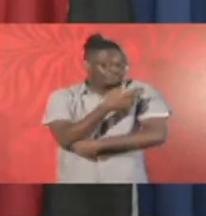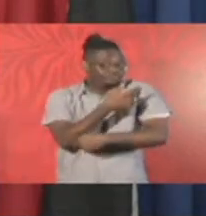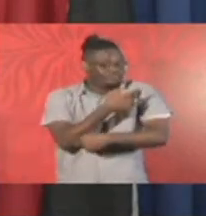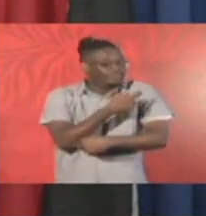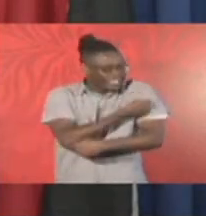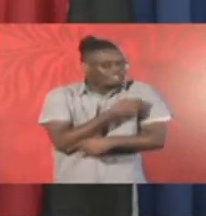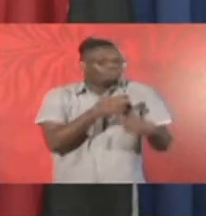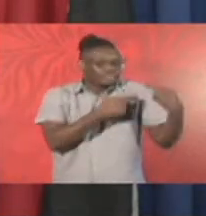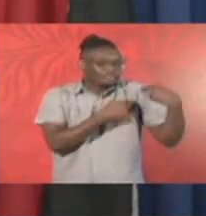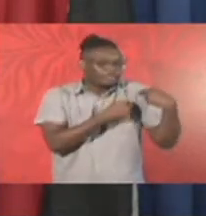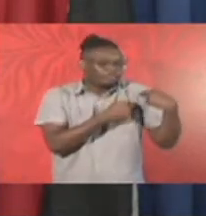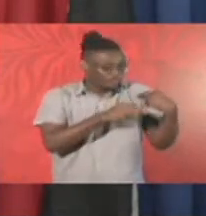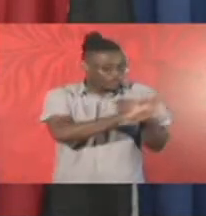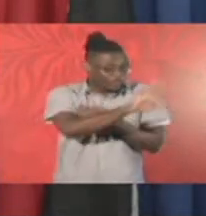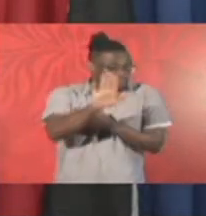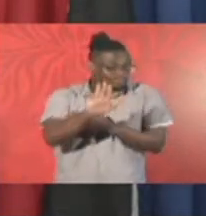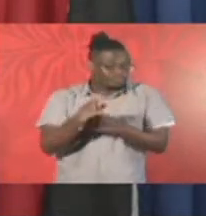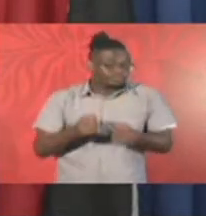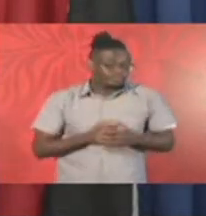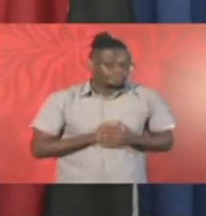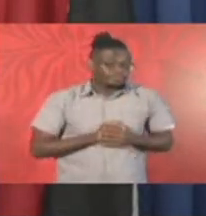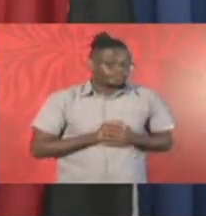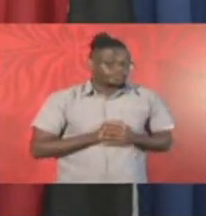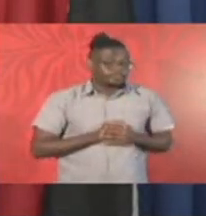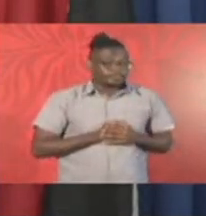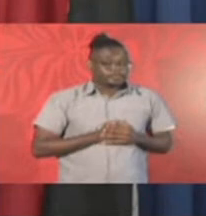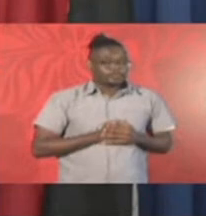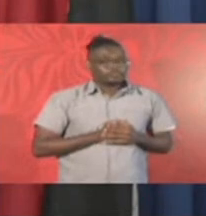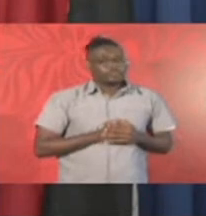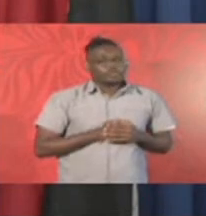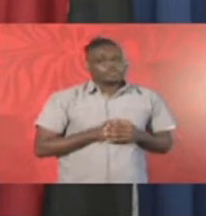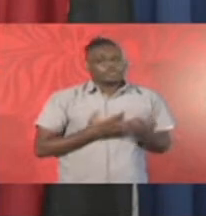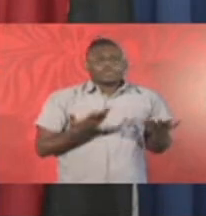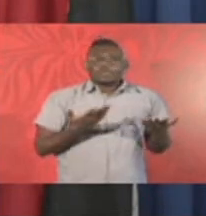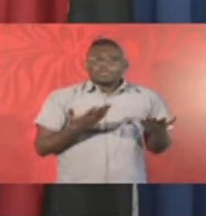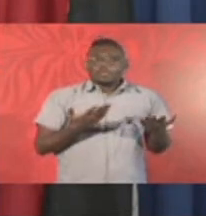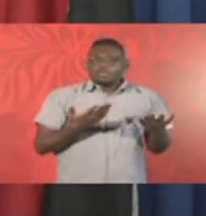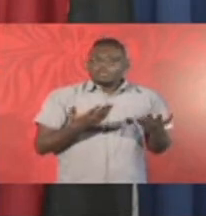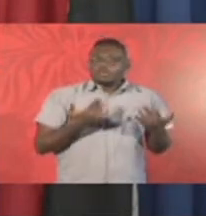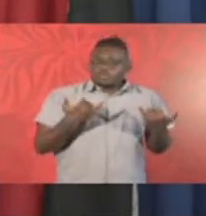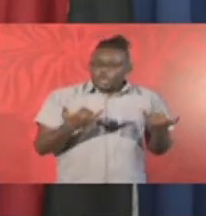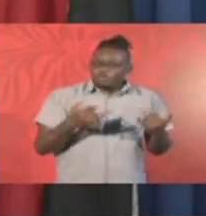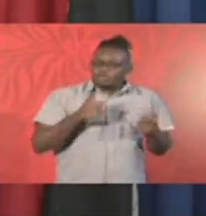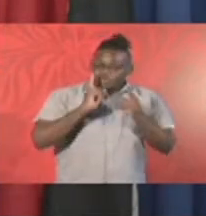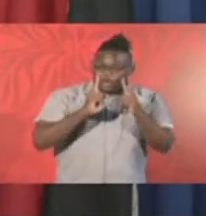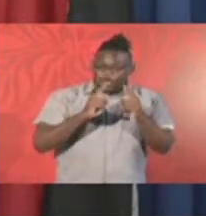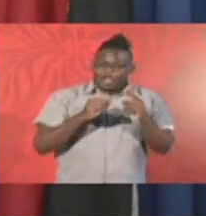Let me get back to the children at school. We are offering,